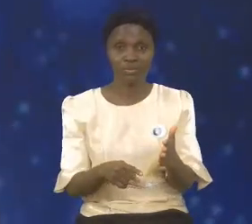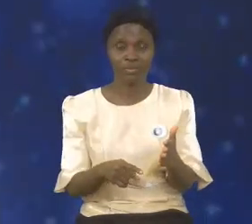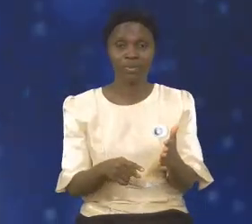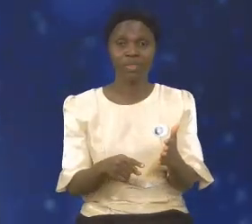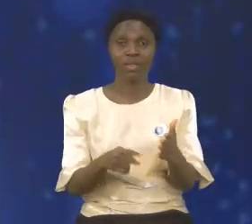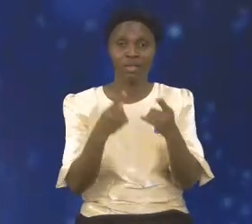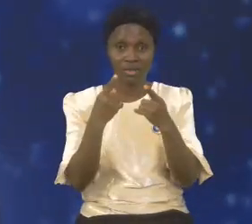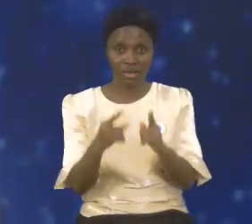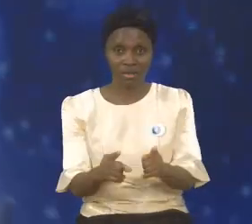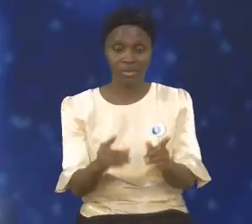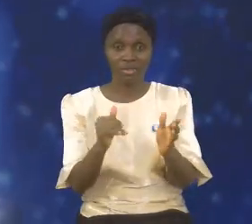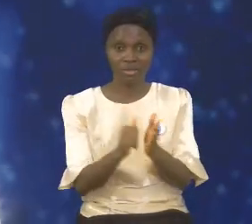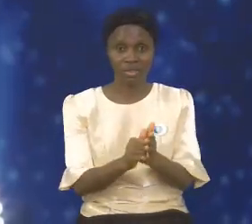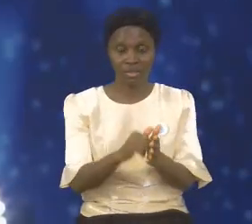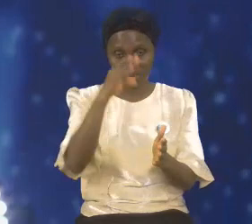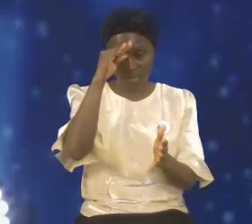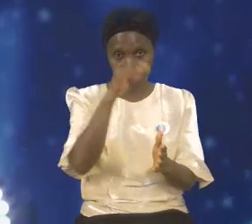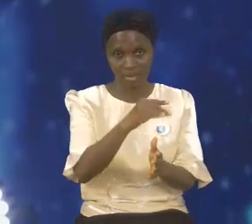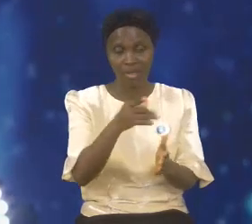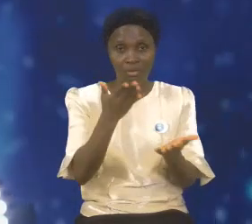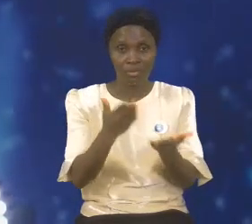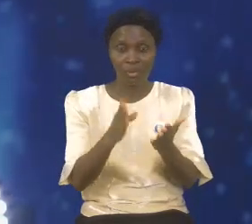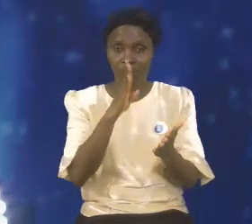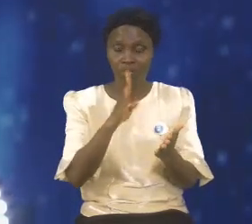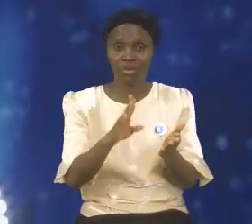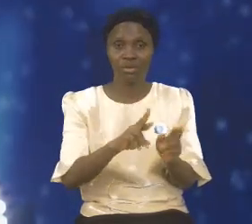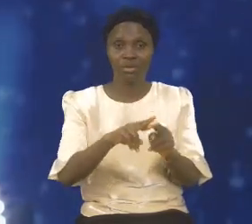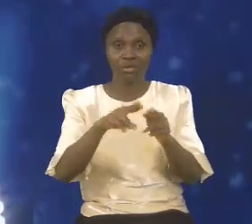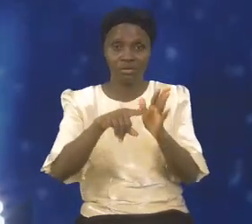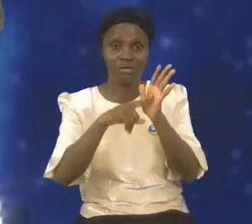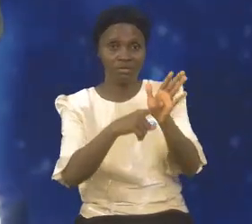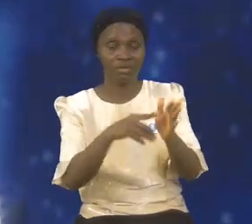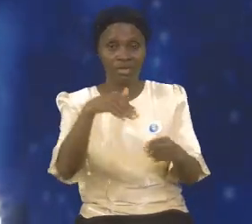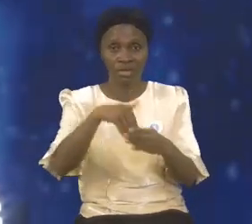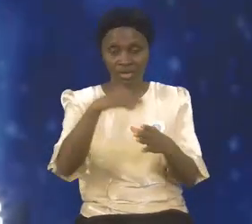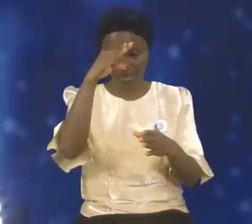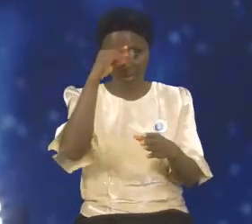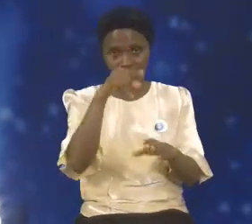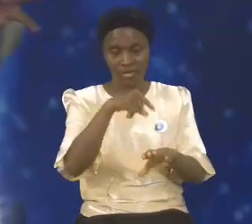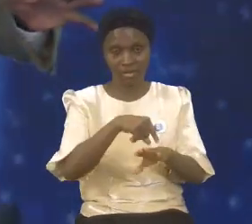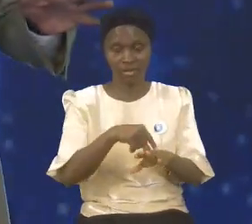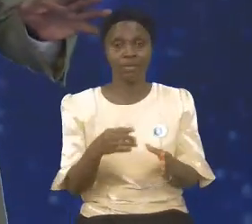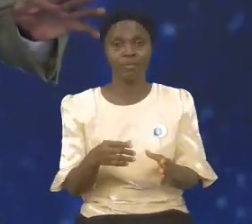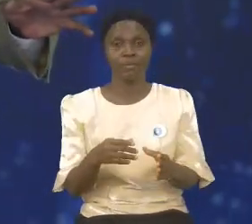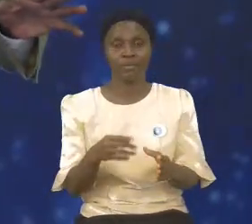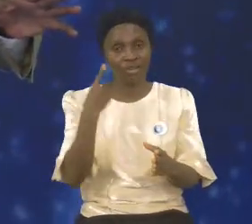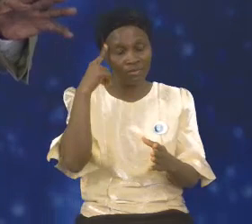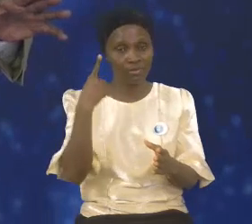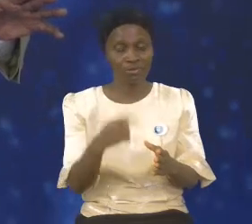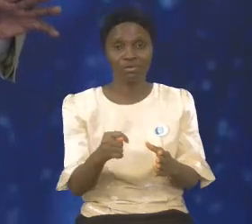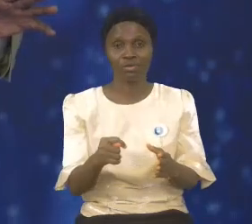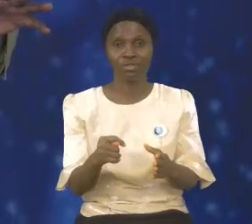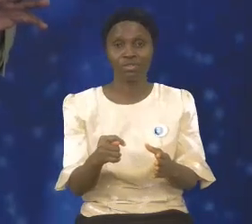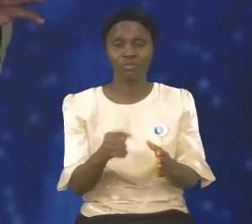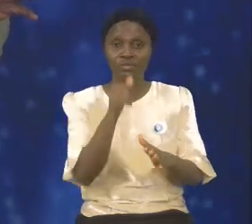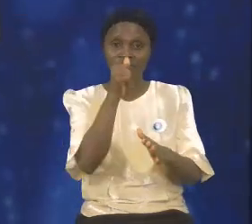be revealed in his time. Then in verse 7, it says, for the mystery of iniquity doth